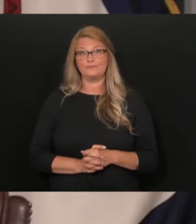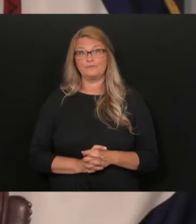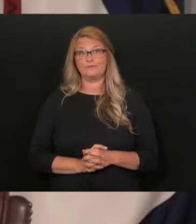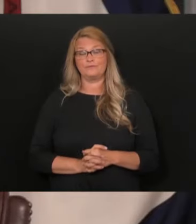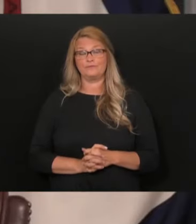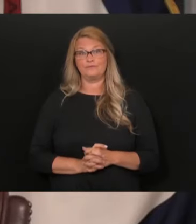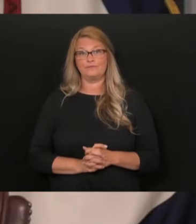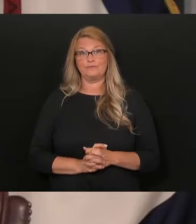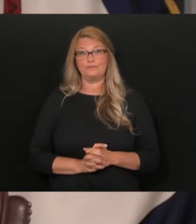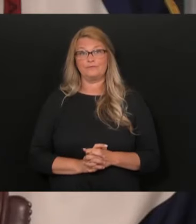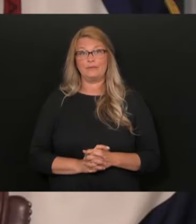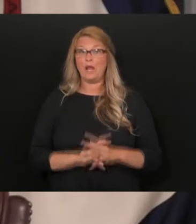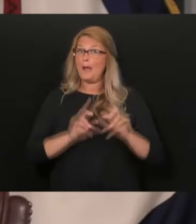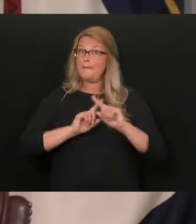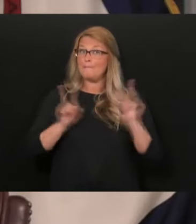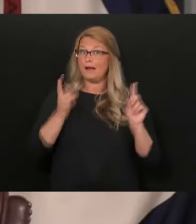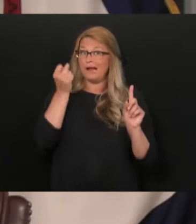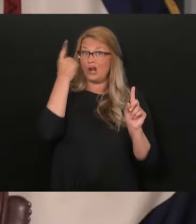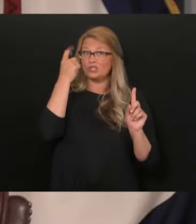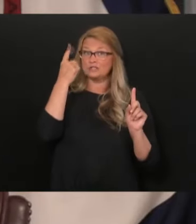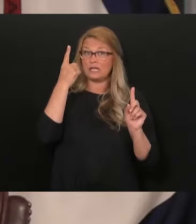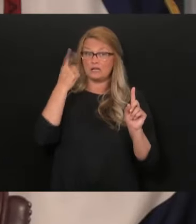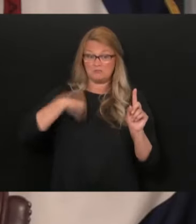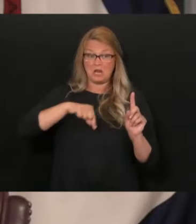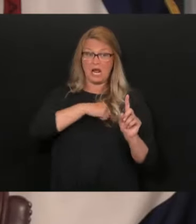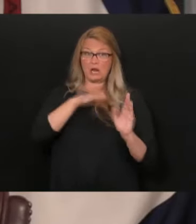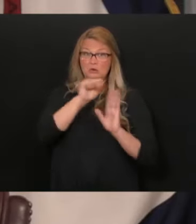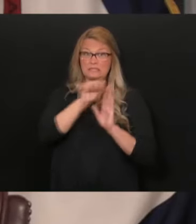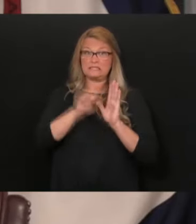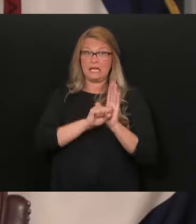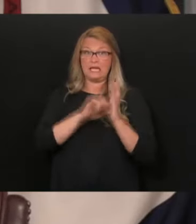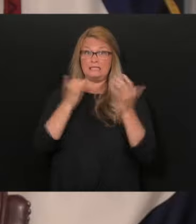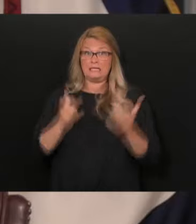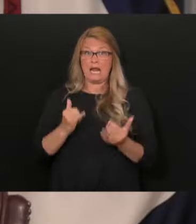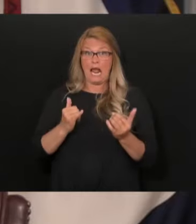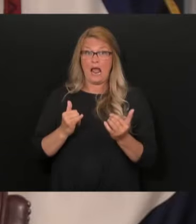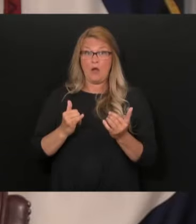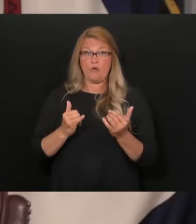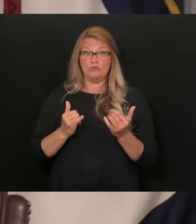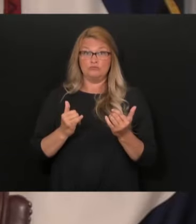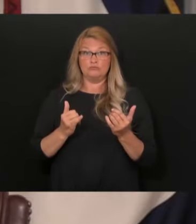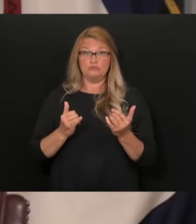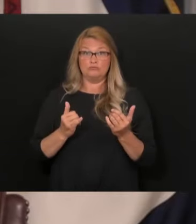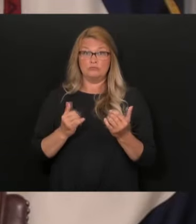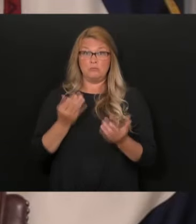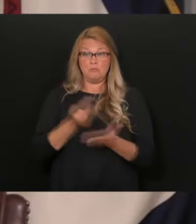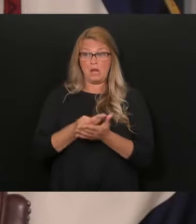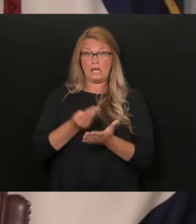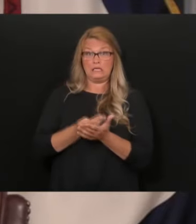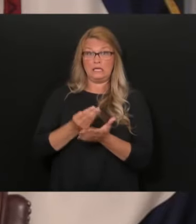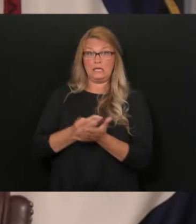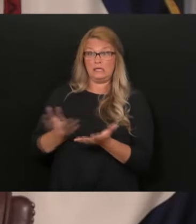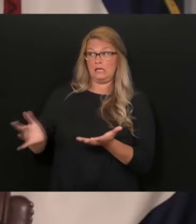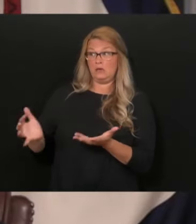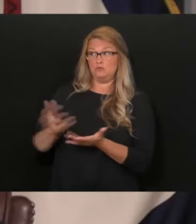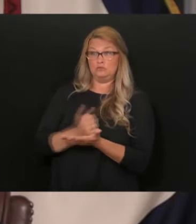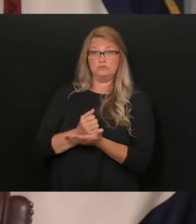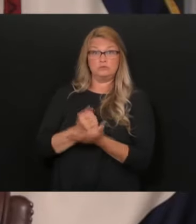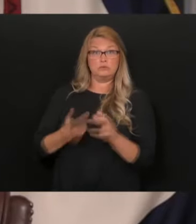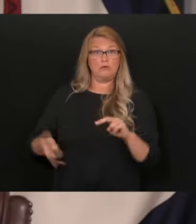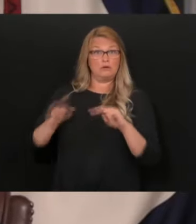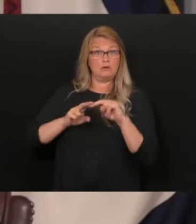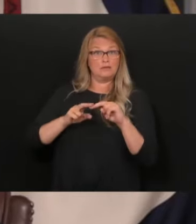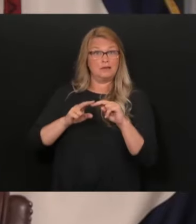more money into the state than what we projected would come in when all